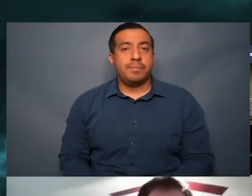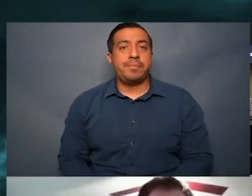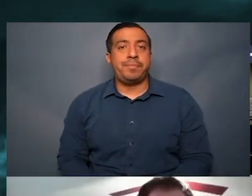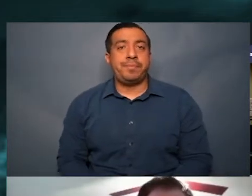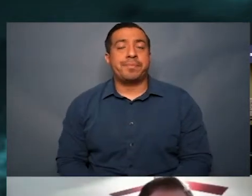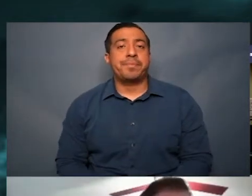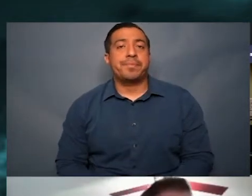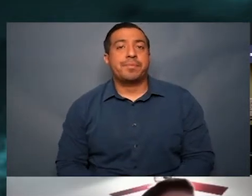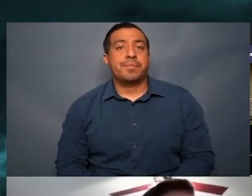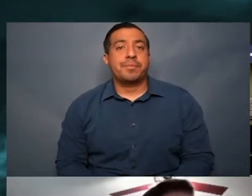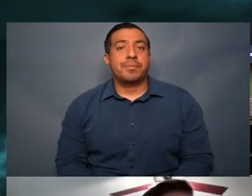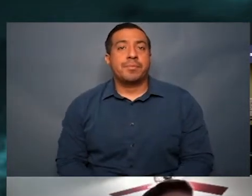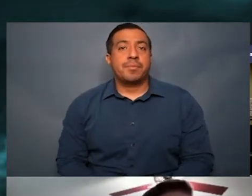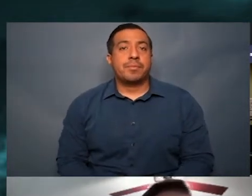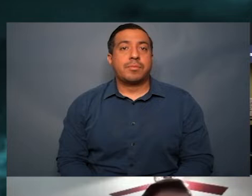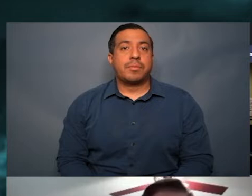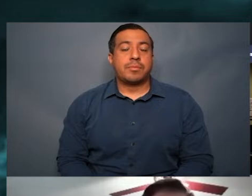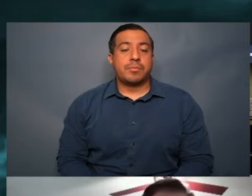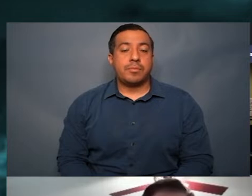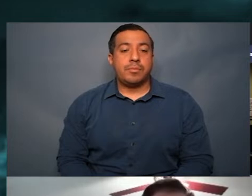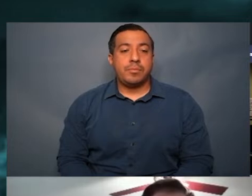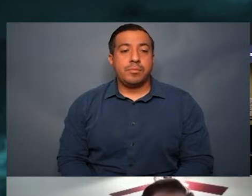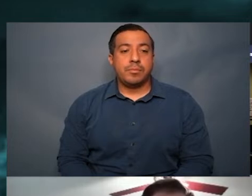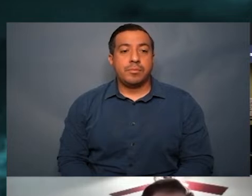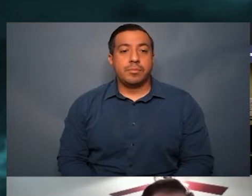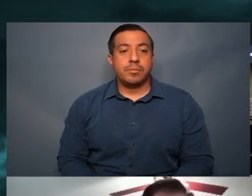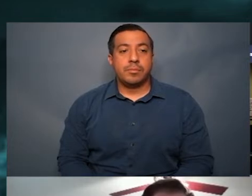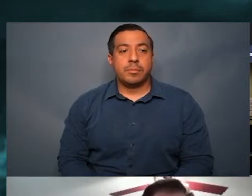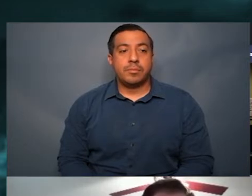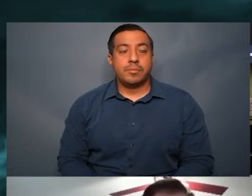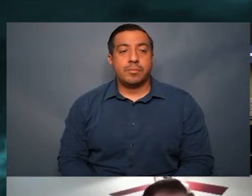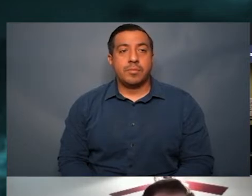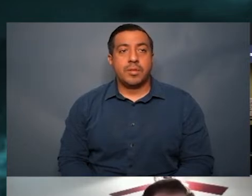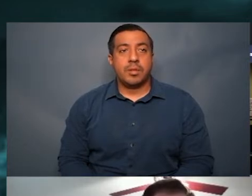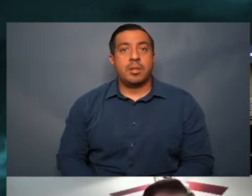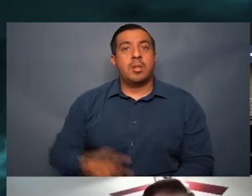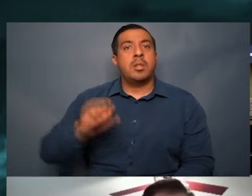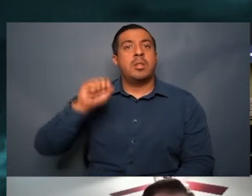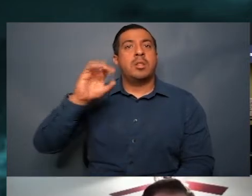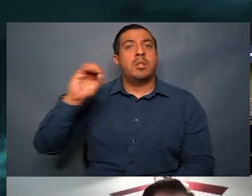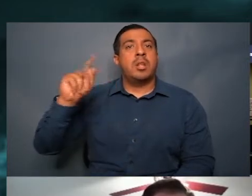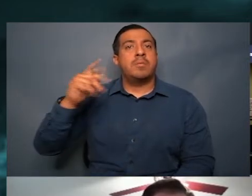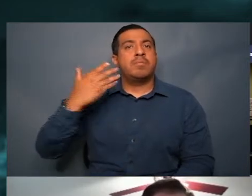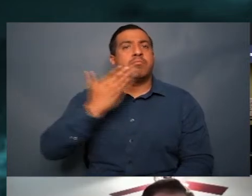Thanks, Mark. Yeah. Yeah, go ahead. Go ahead, Scott.